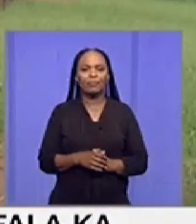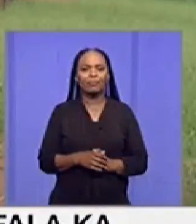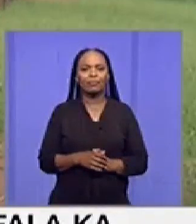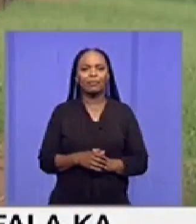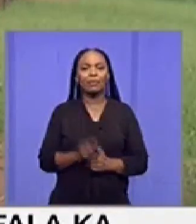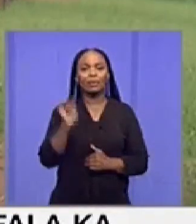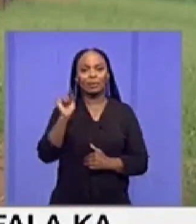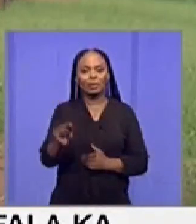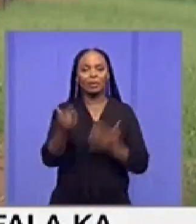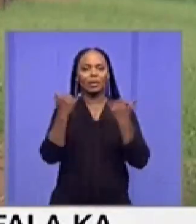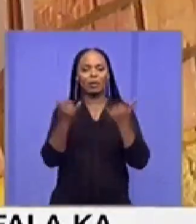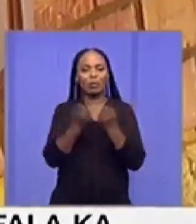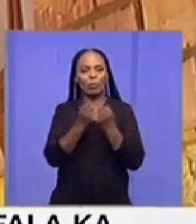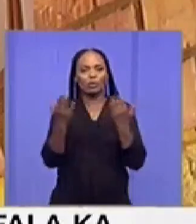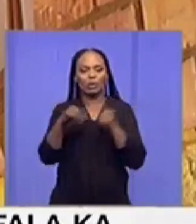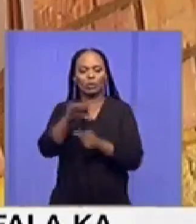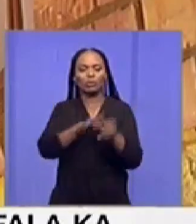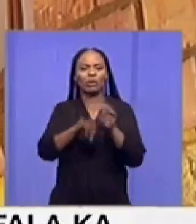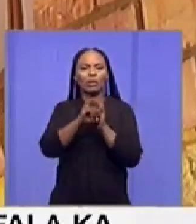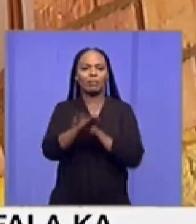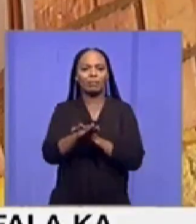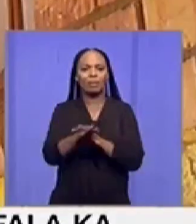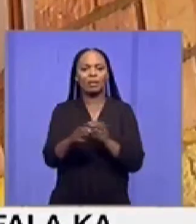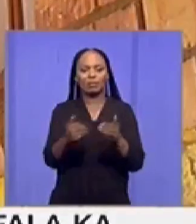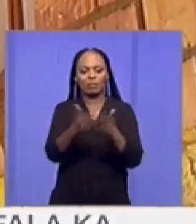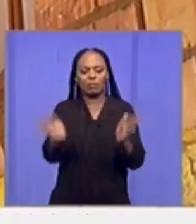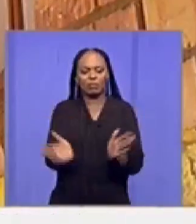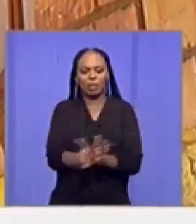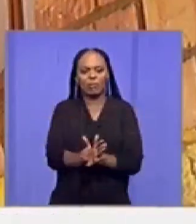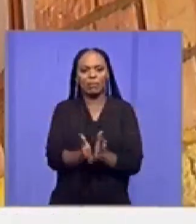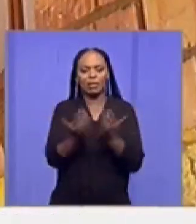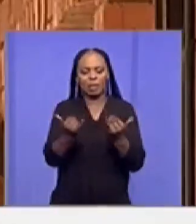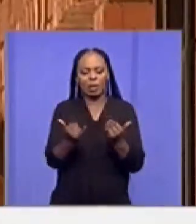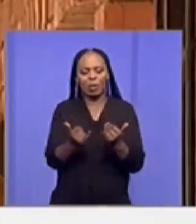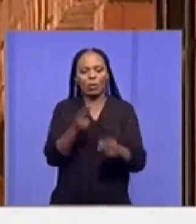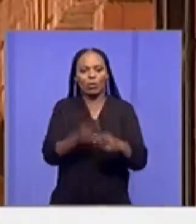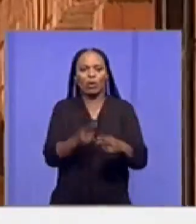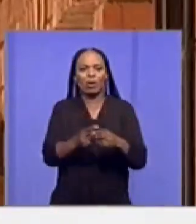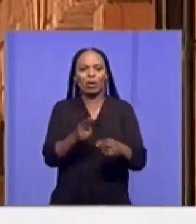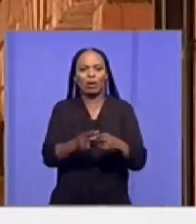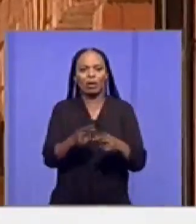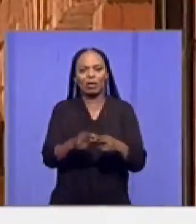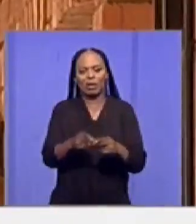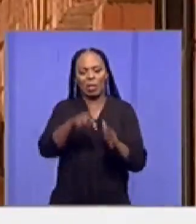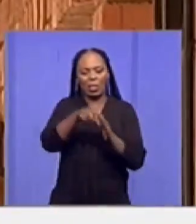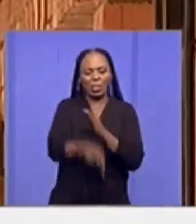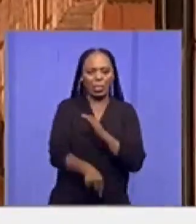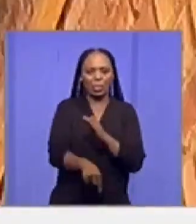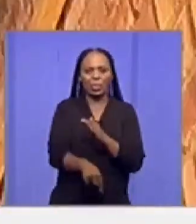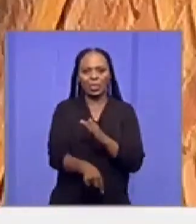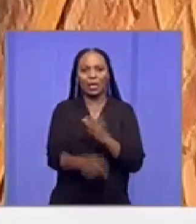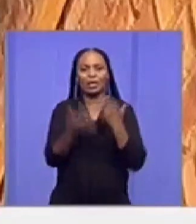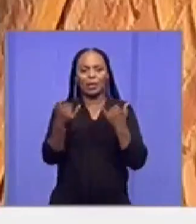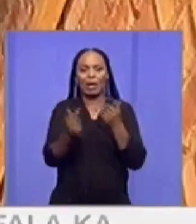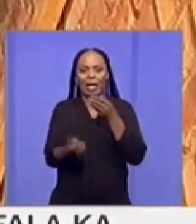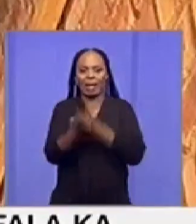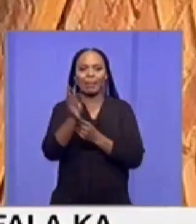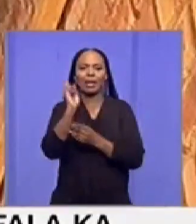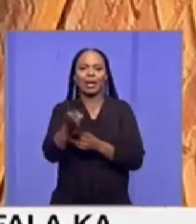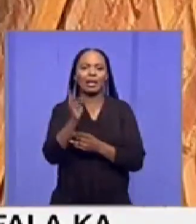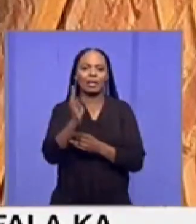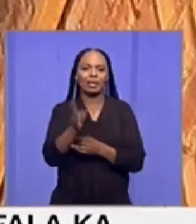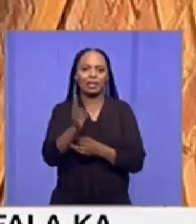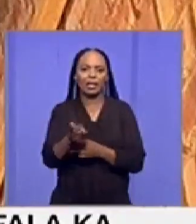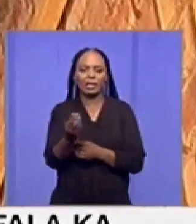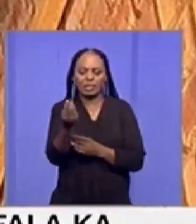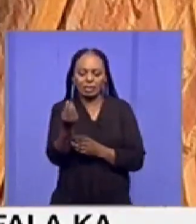Taba ya mananeo kgoparara ao a sa bolokegago le ao a sa swanelago e tšweletše gape go latela lehu la ngwana